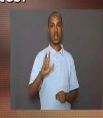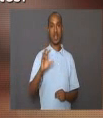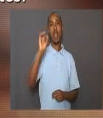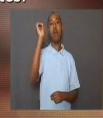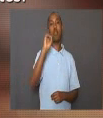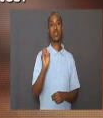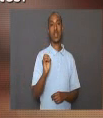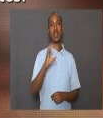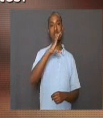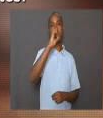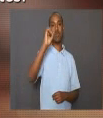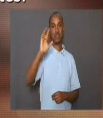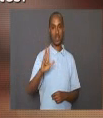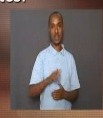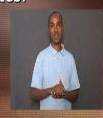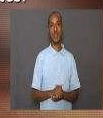oxides, carbonates,